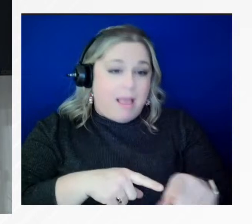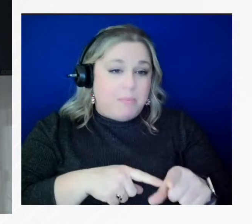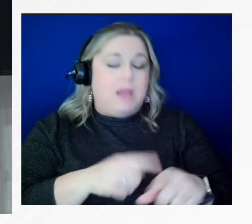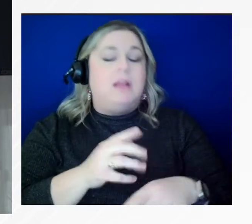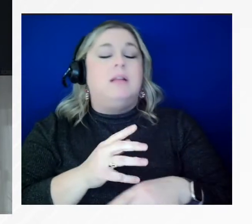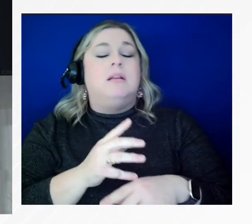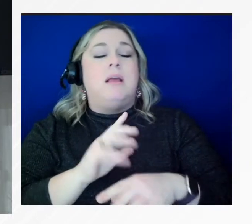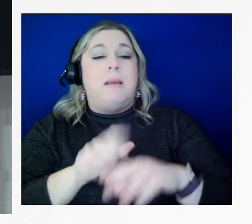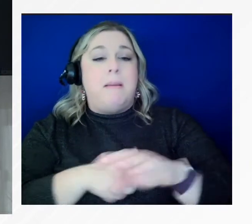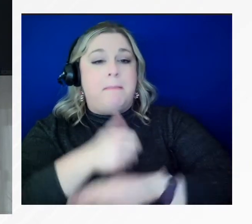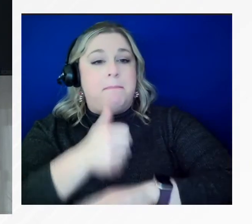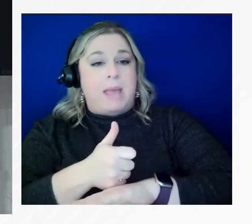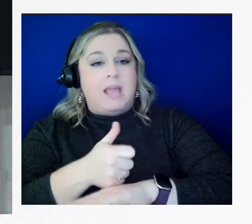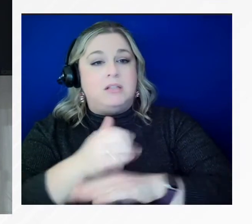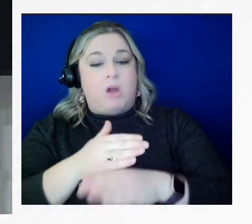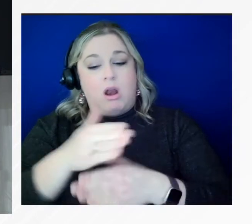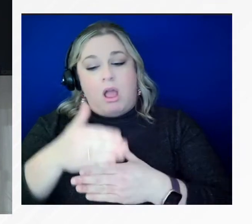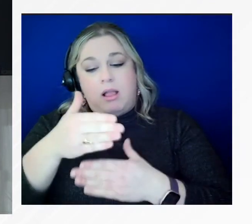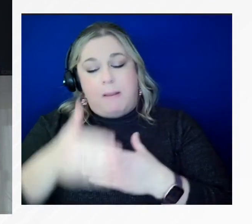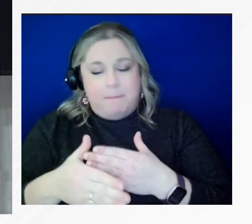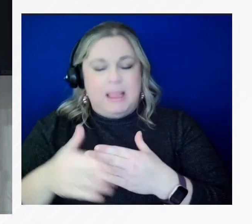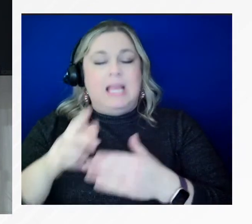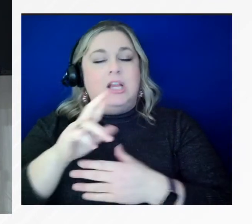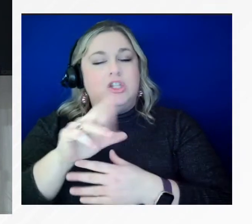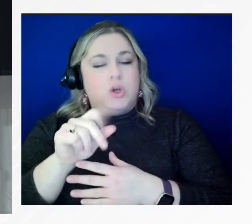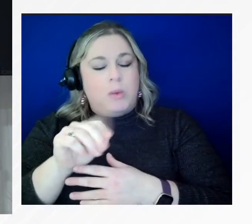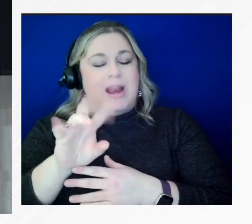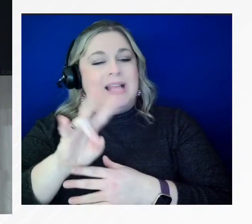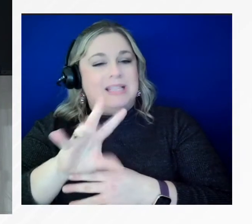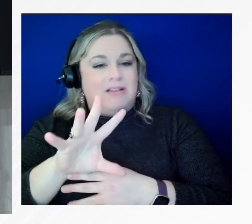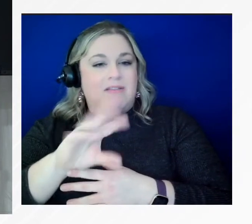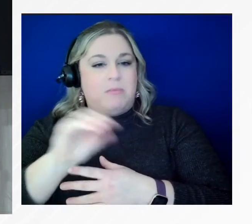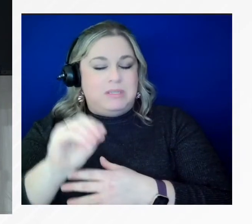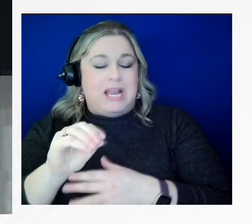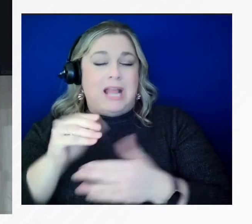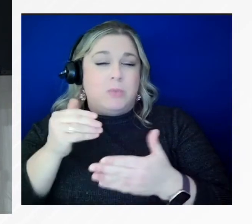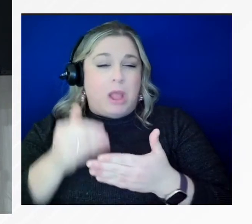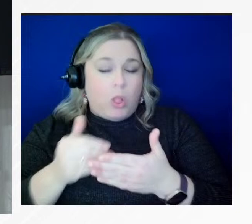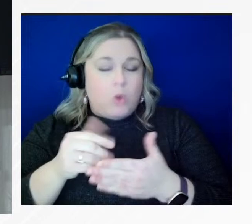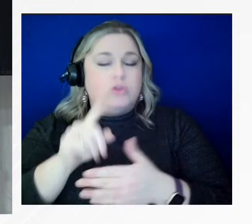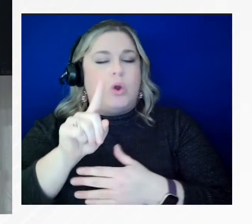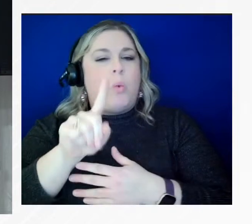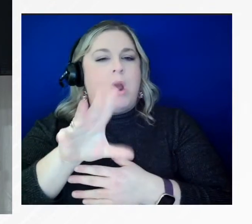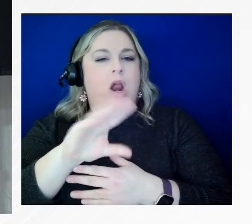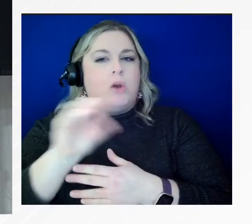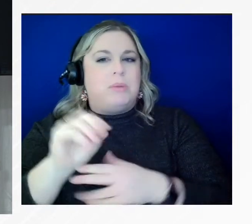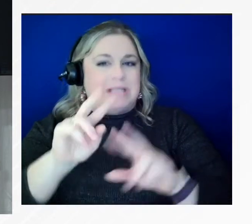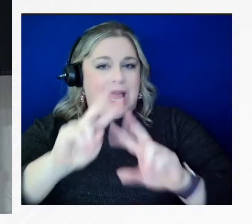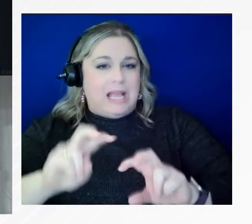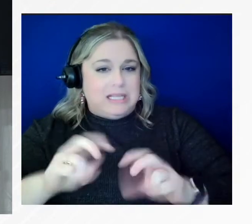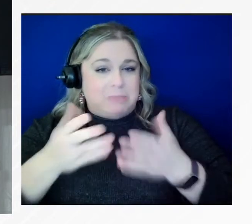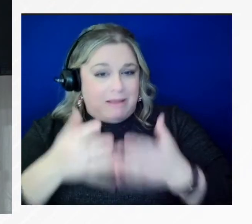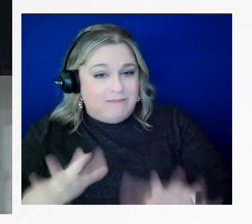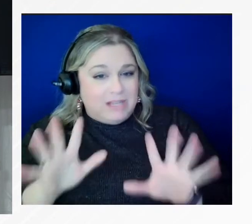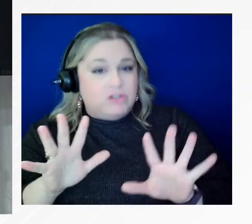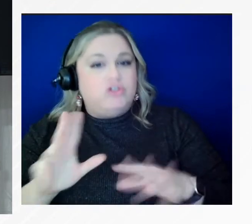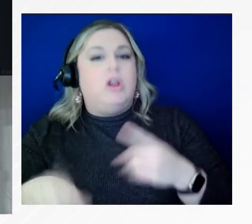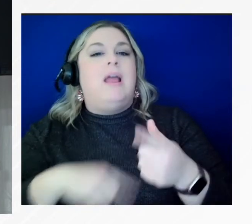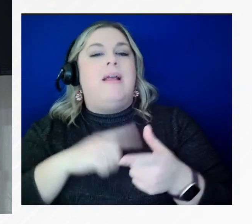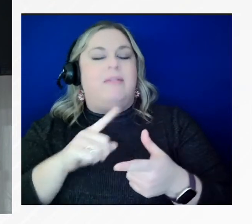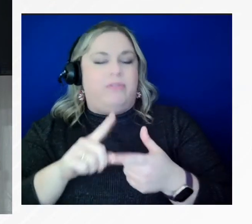a completion rate of 75%. And as we get 100% completion with our disaster assessment